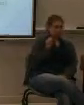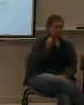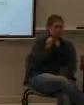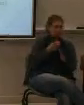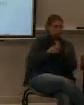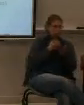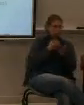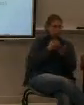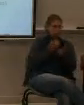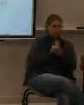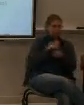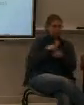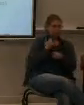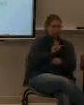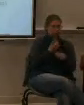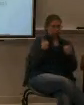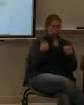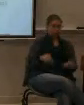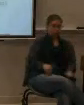part of in our body?